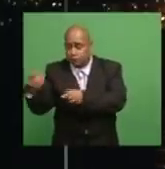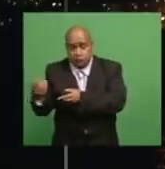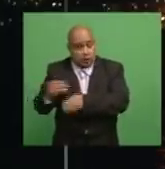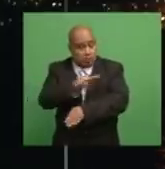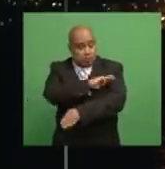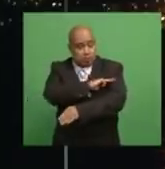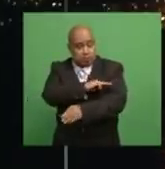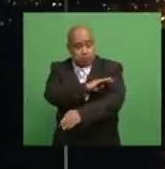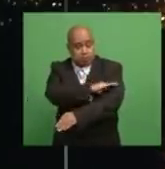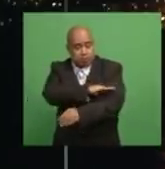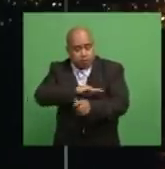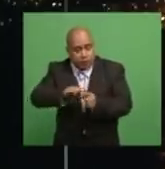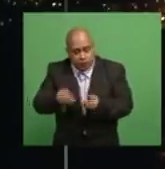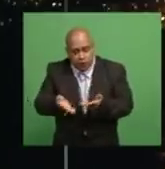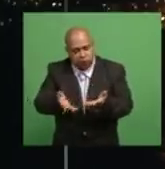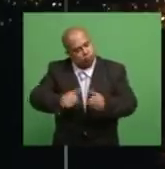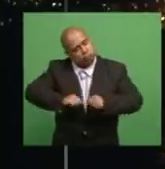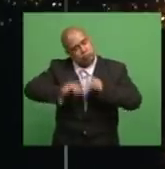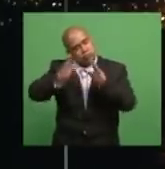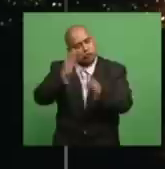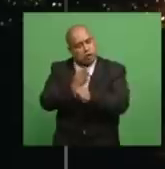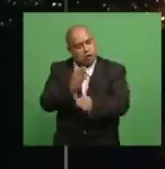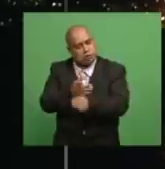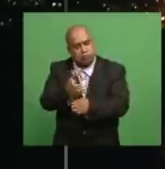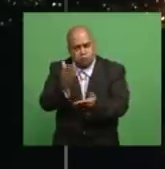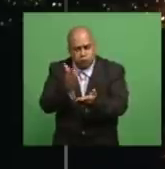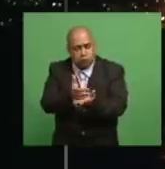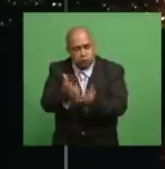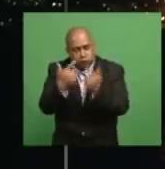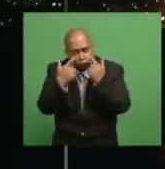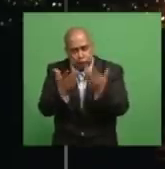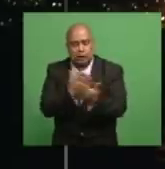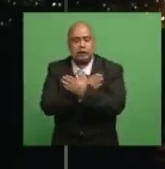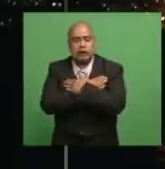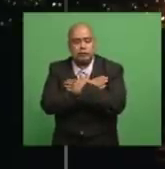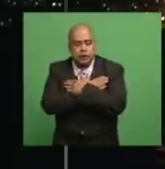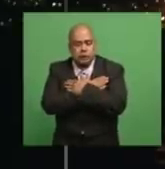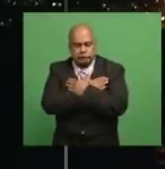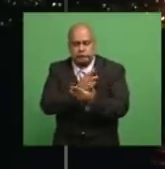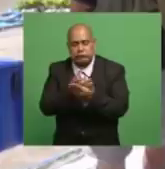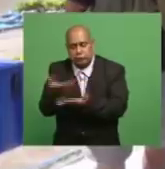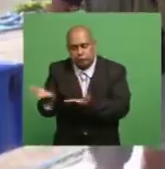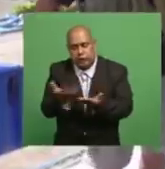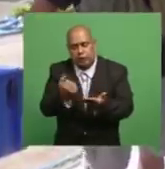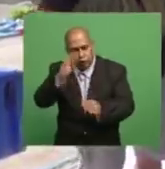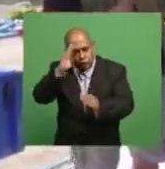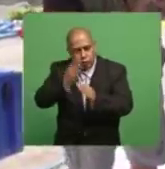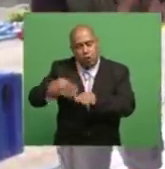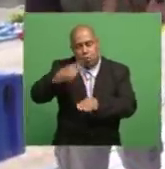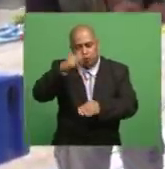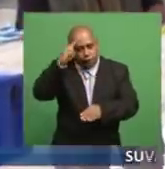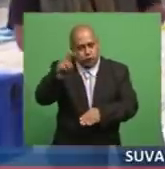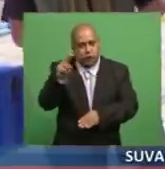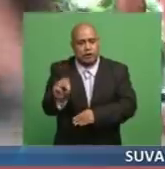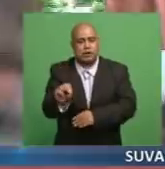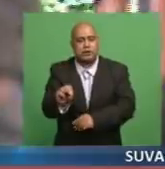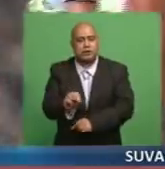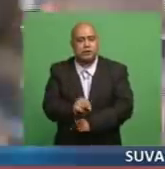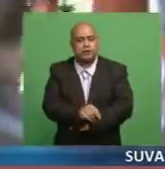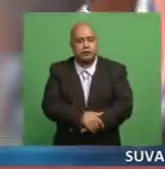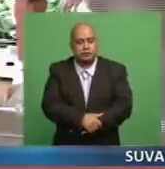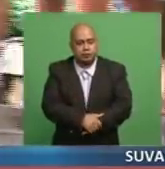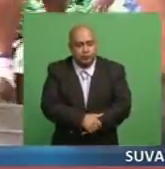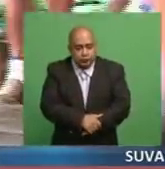true form of love that will bring hope for every Fijian. Apinisa Wangarundovu reports. Thank you. The Prime Minister says